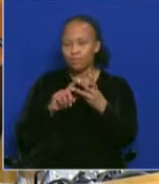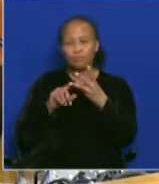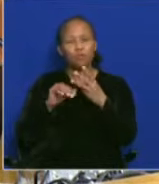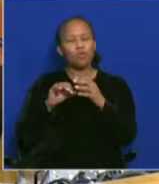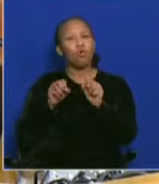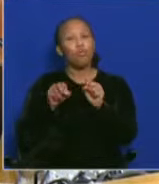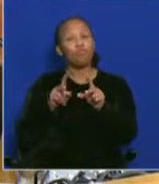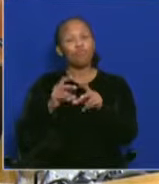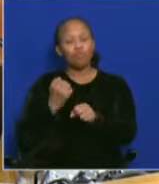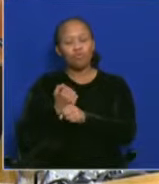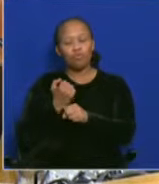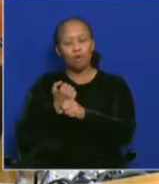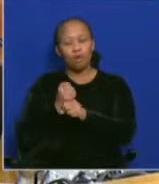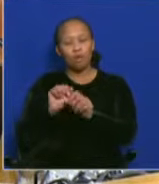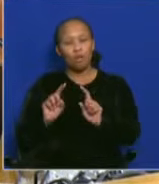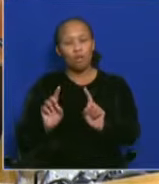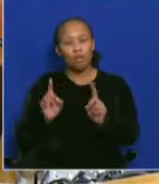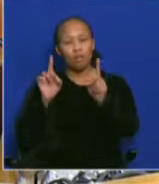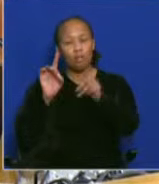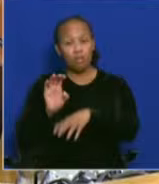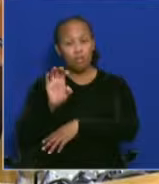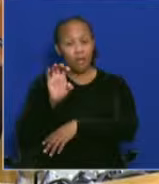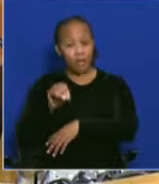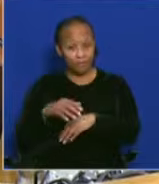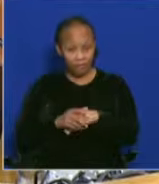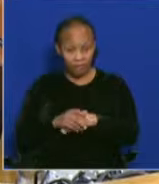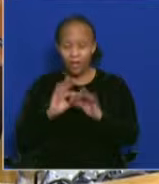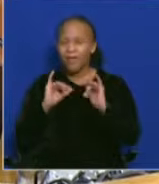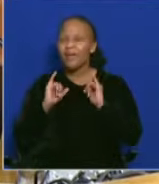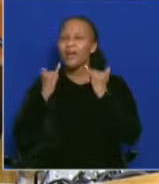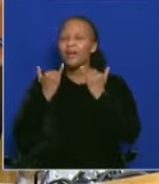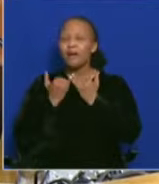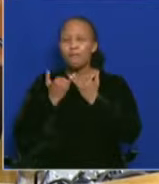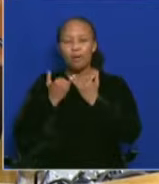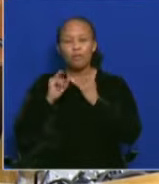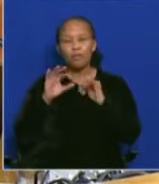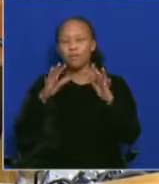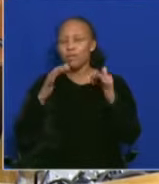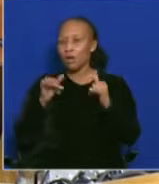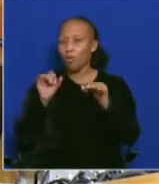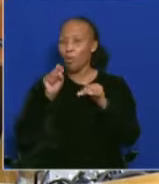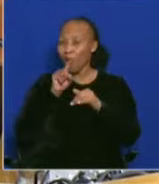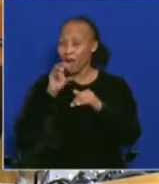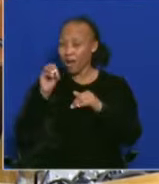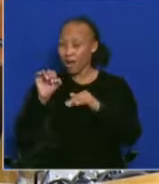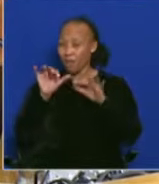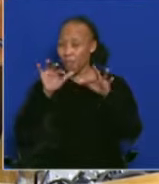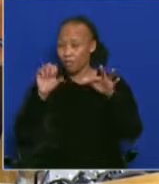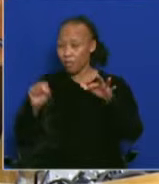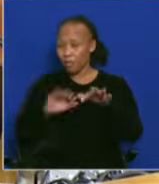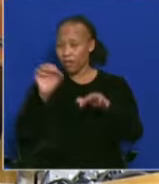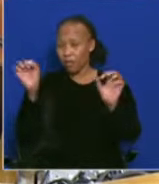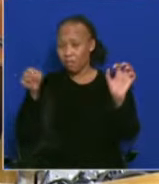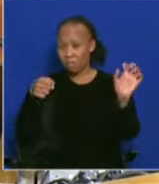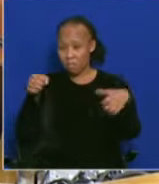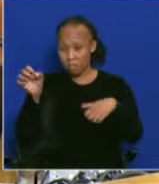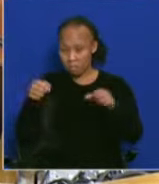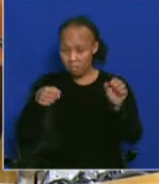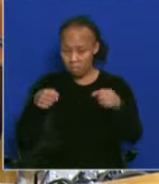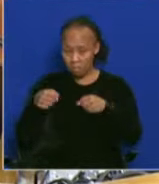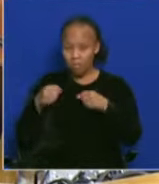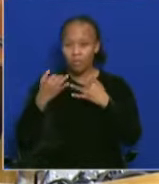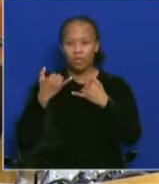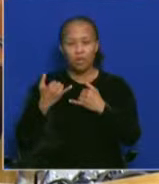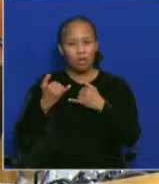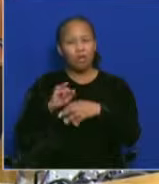The company directly employs approximately 100 South Africans and supports many additional livelihoods throughout its value